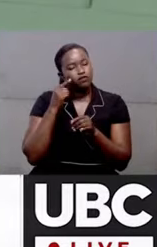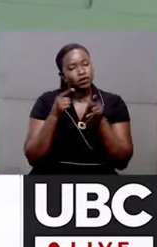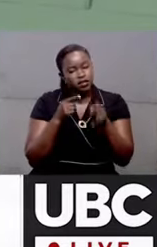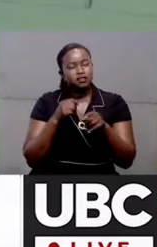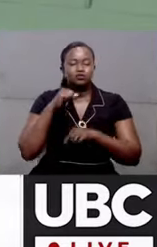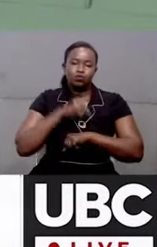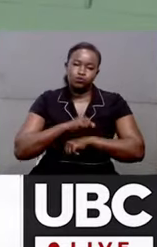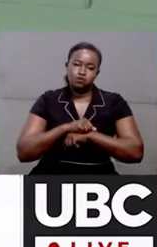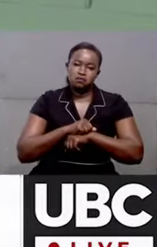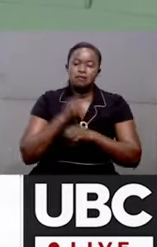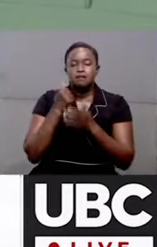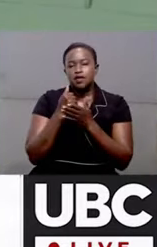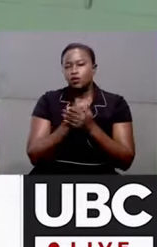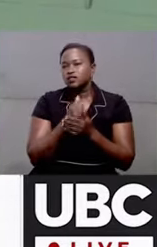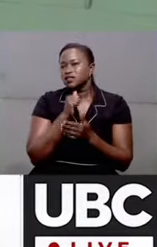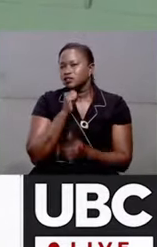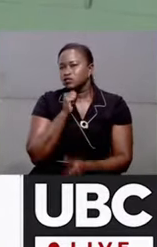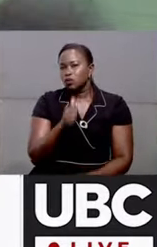school, because